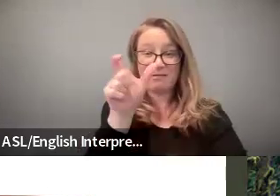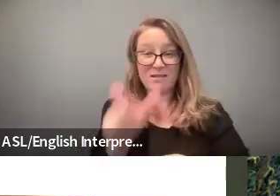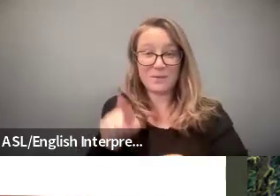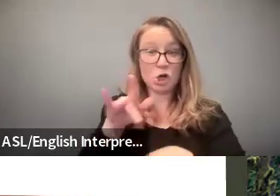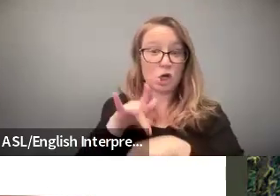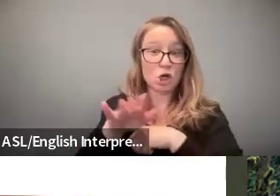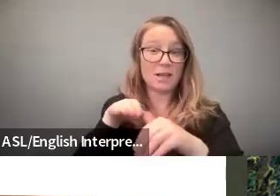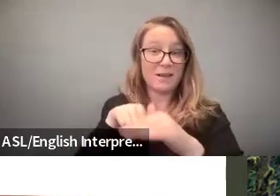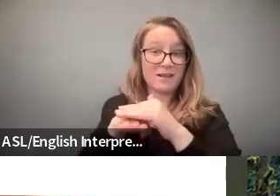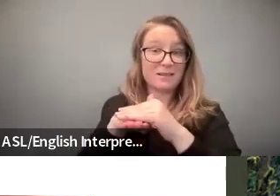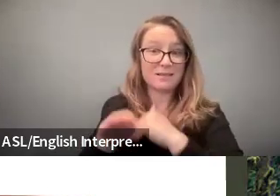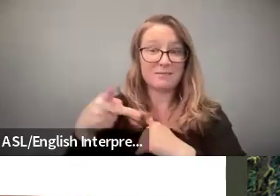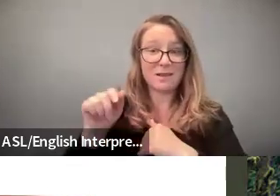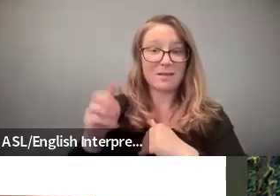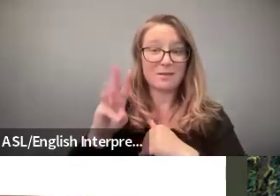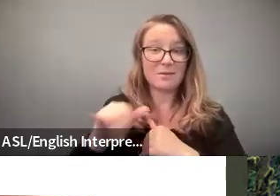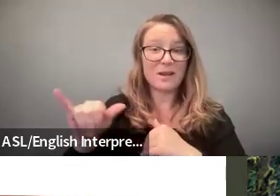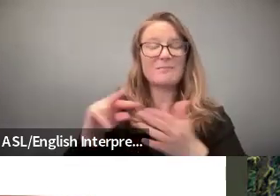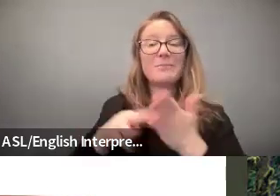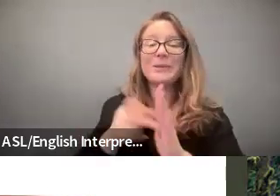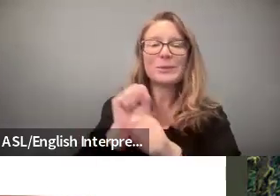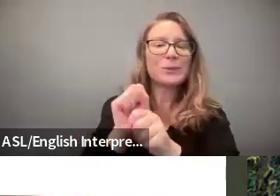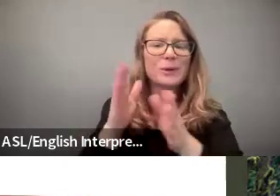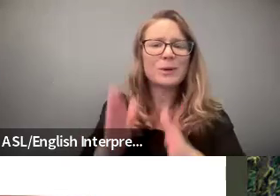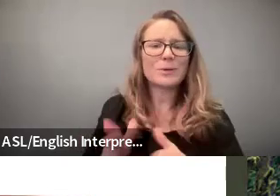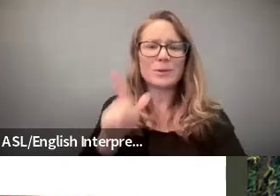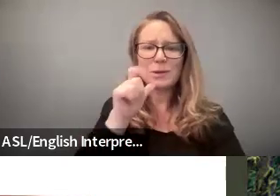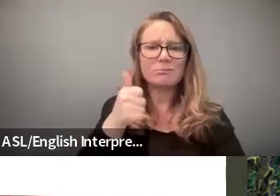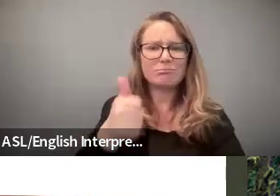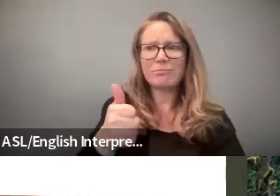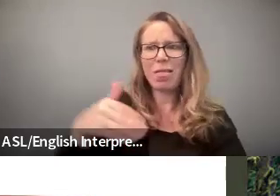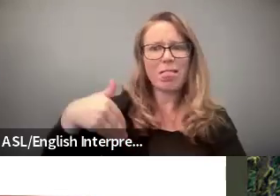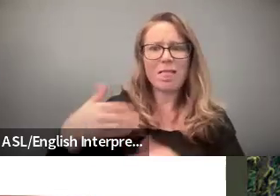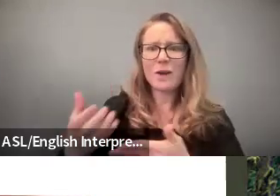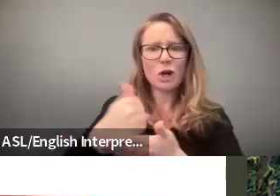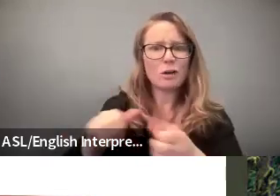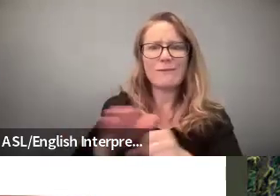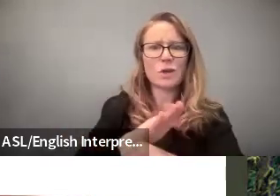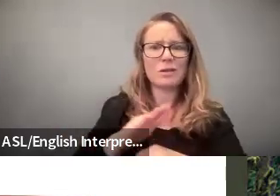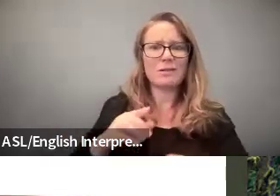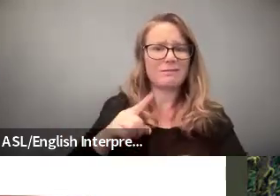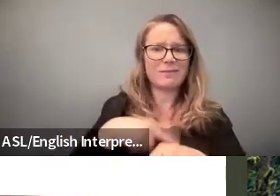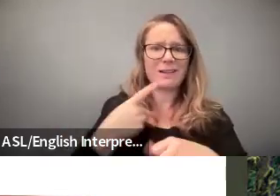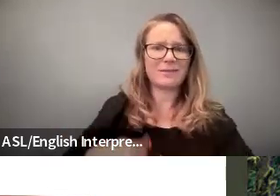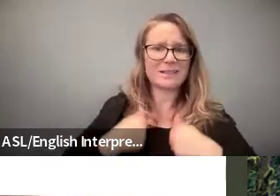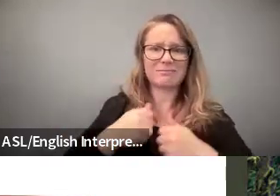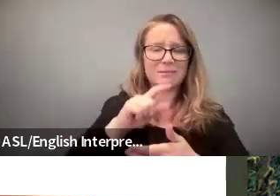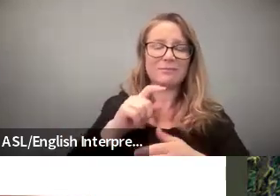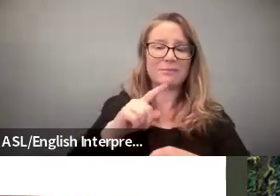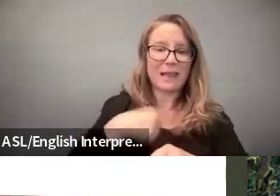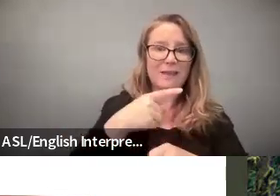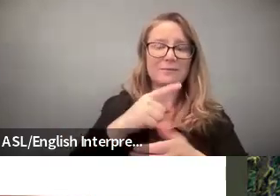early access pathway. So this is for workers who maybe have not yet earned the lifetime access, again, the total of 10